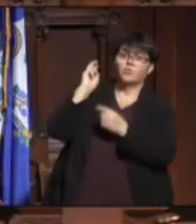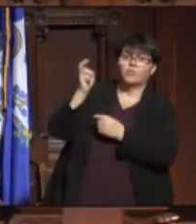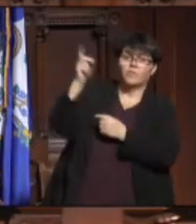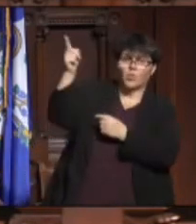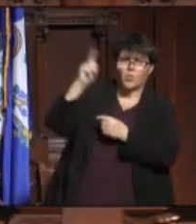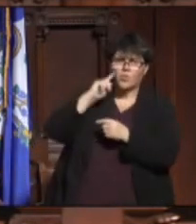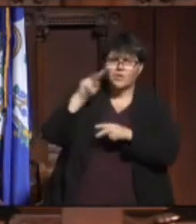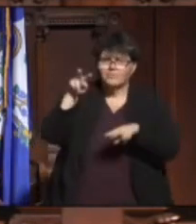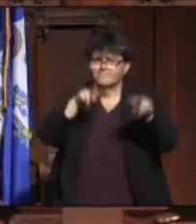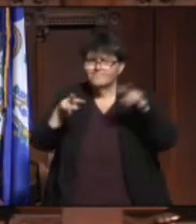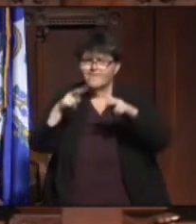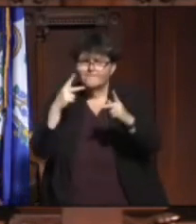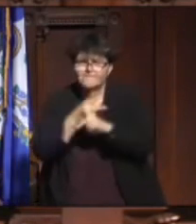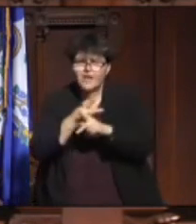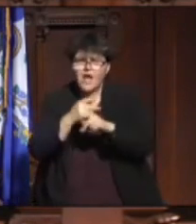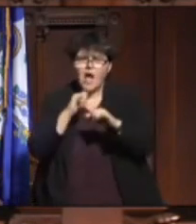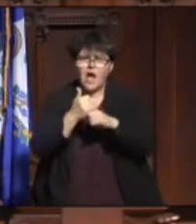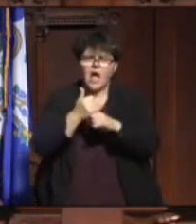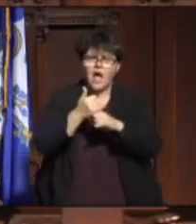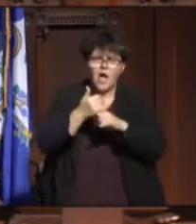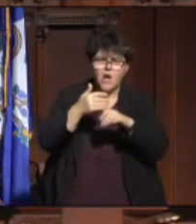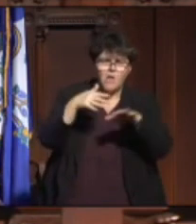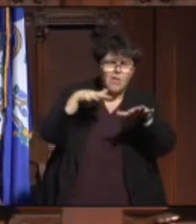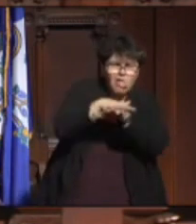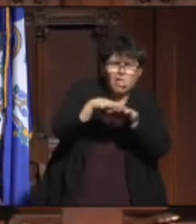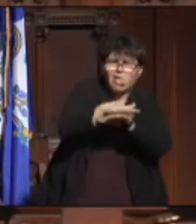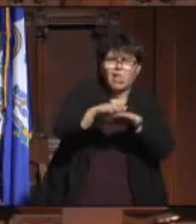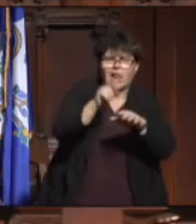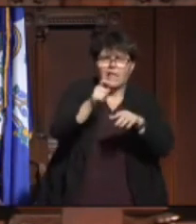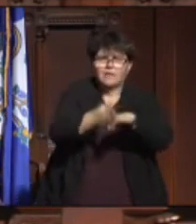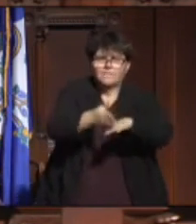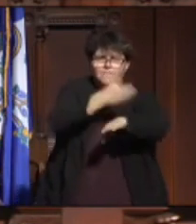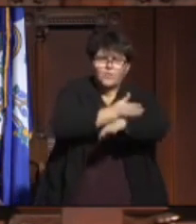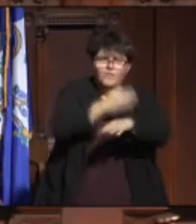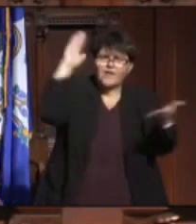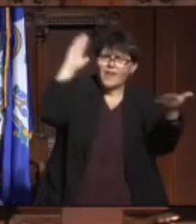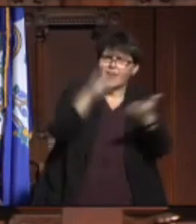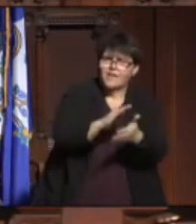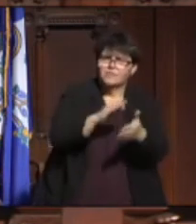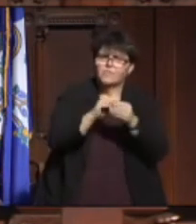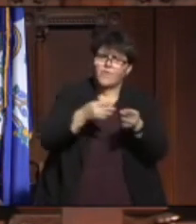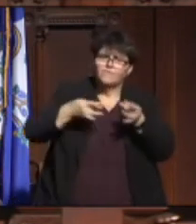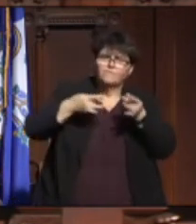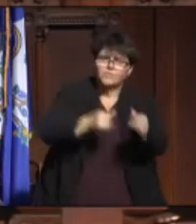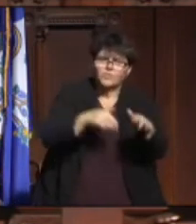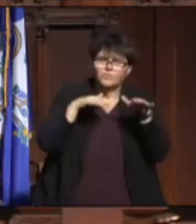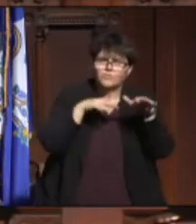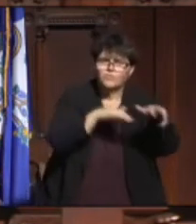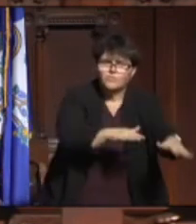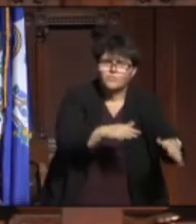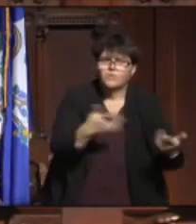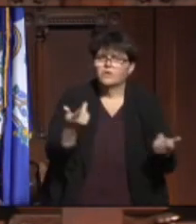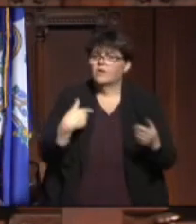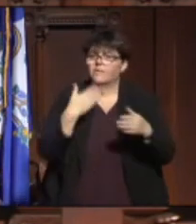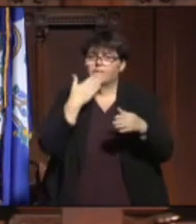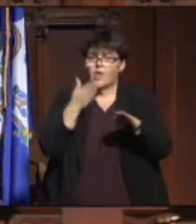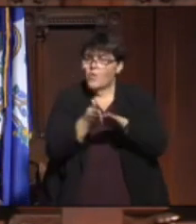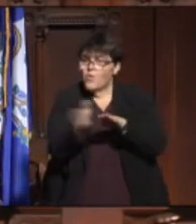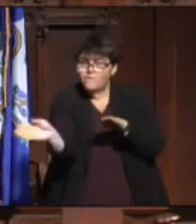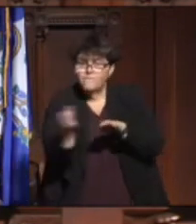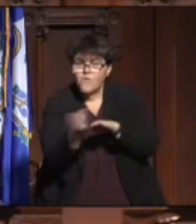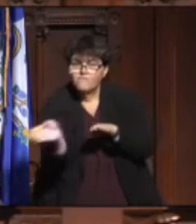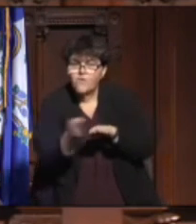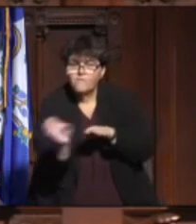And they have a plan to make improvements, extended on-off ramps. That will reduce crashes and